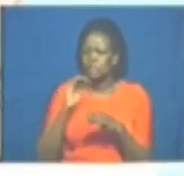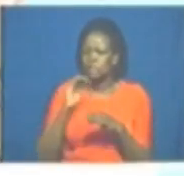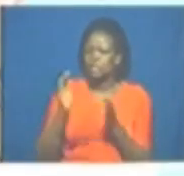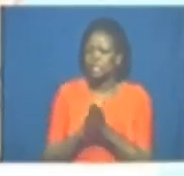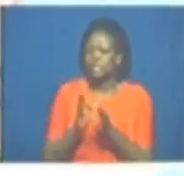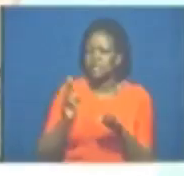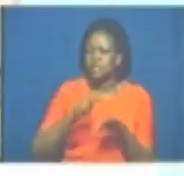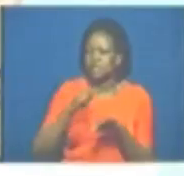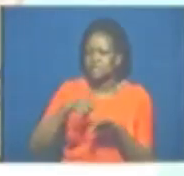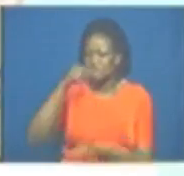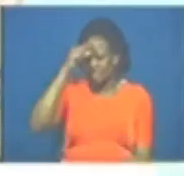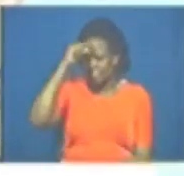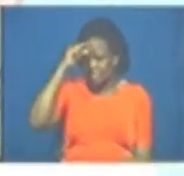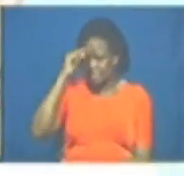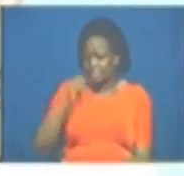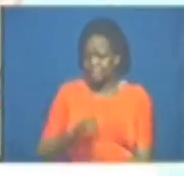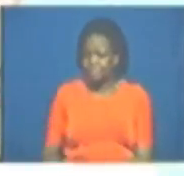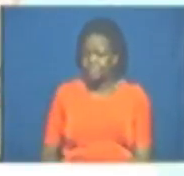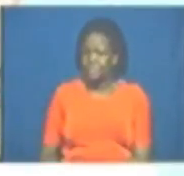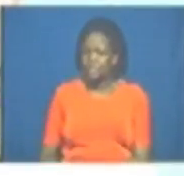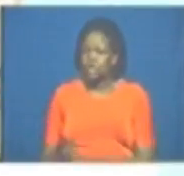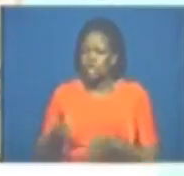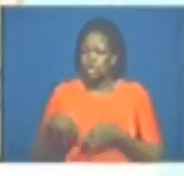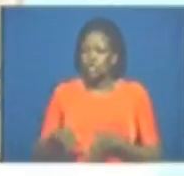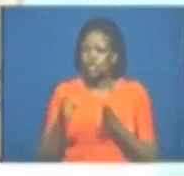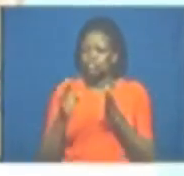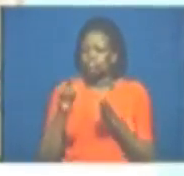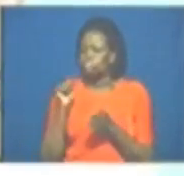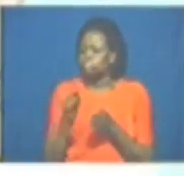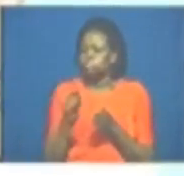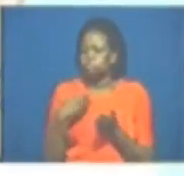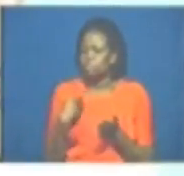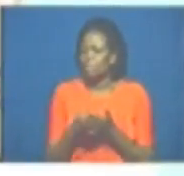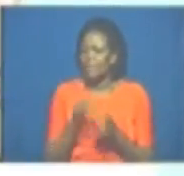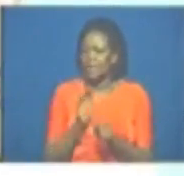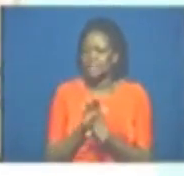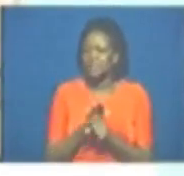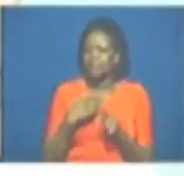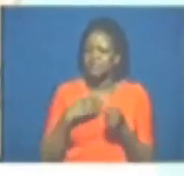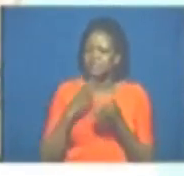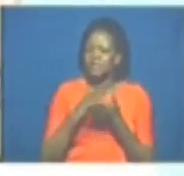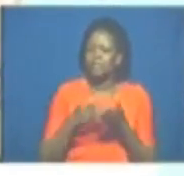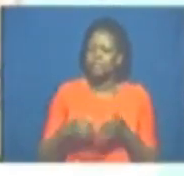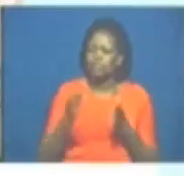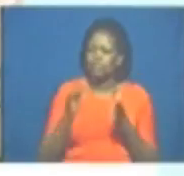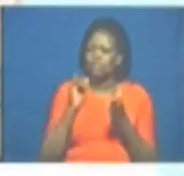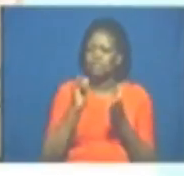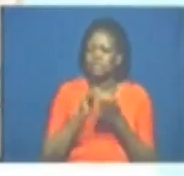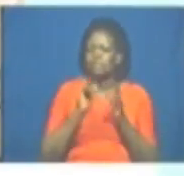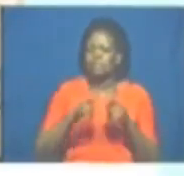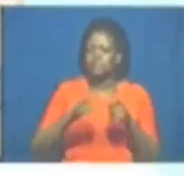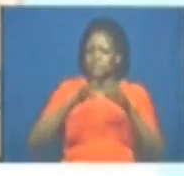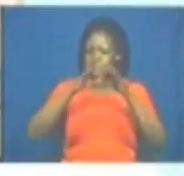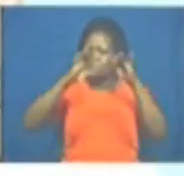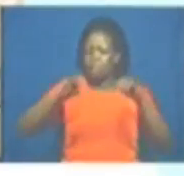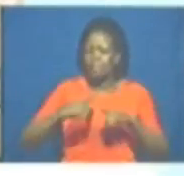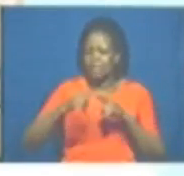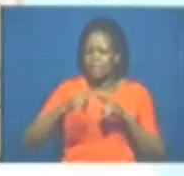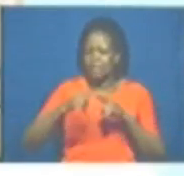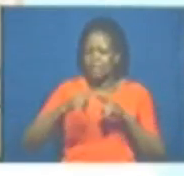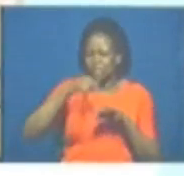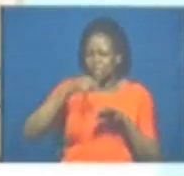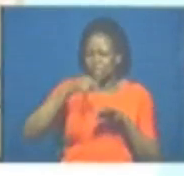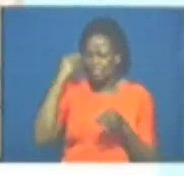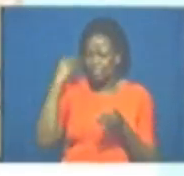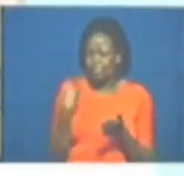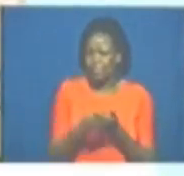of roads. You know, roads are very lucrative, and there are roads which are supposed to have been devolved. But because the national government knows there is a lot of money in those projects, and they know,